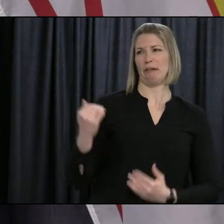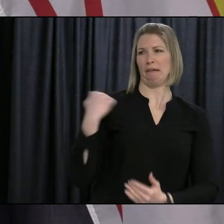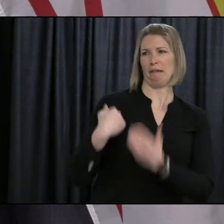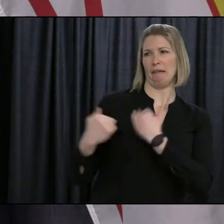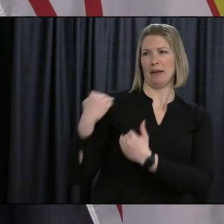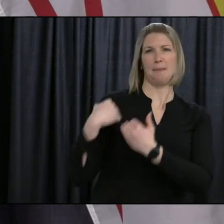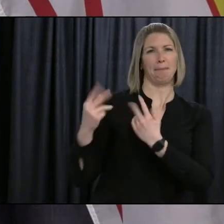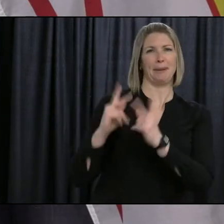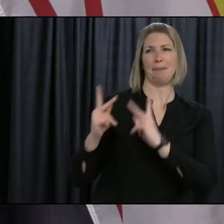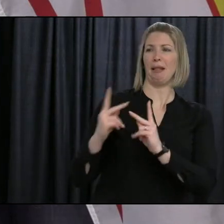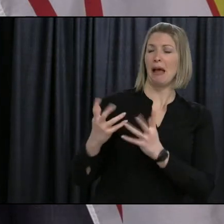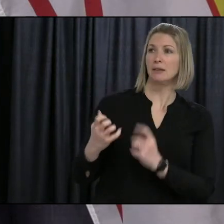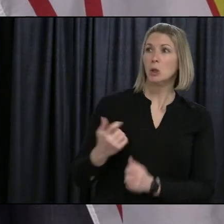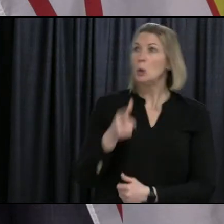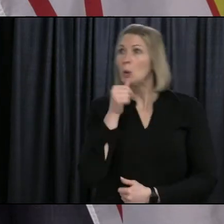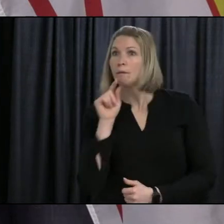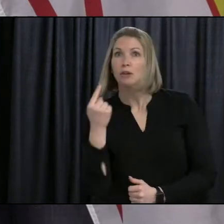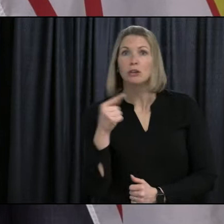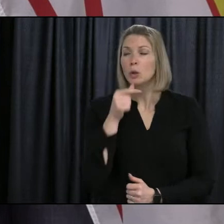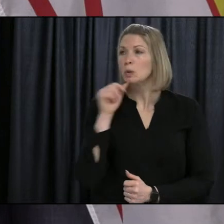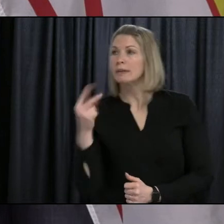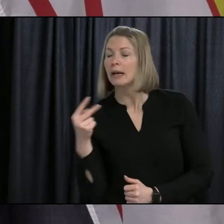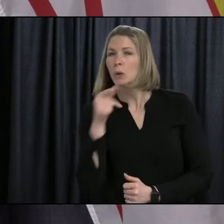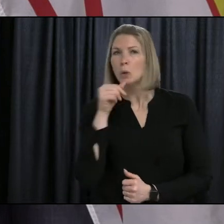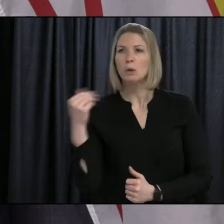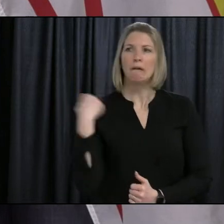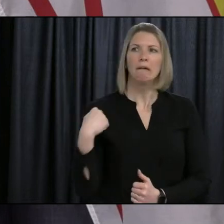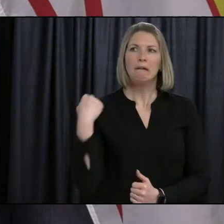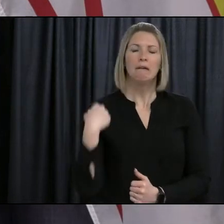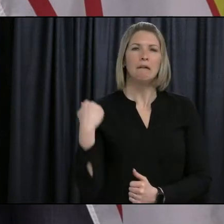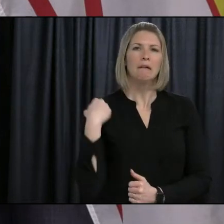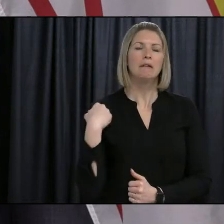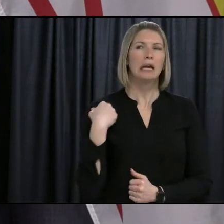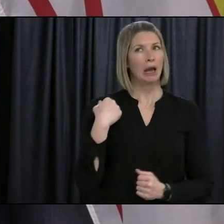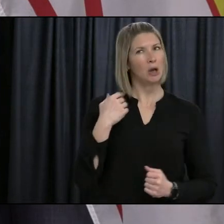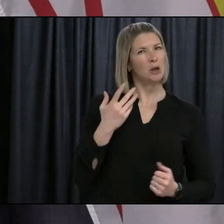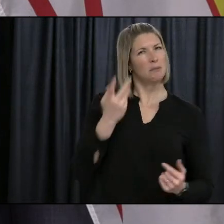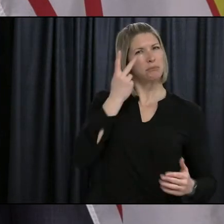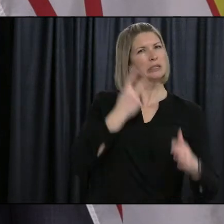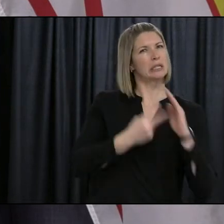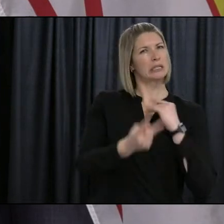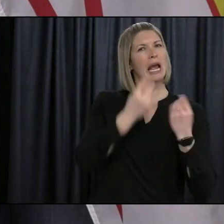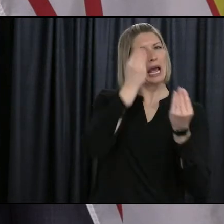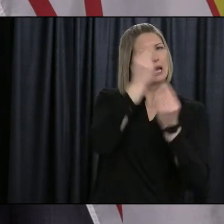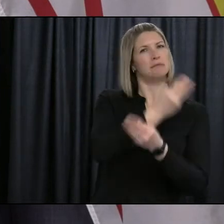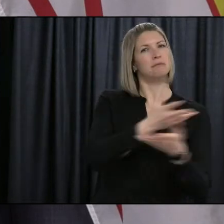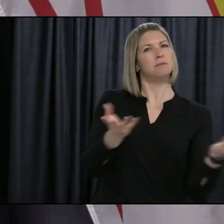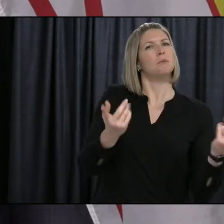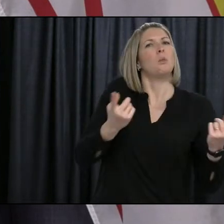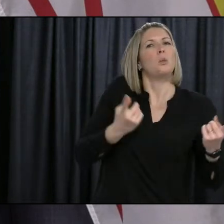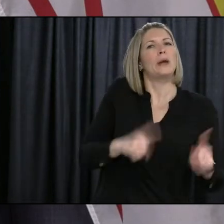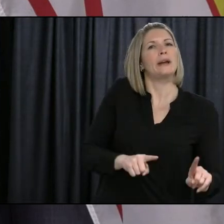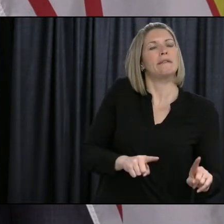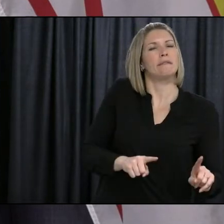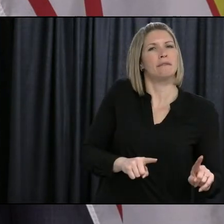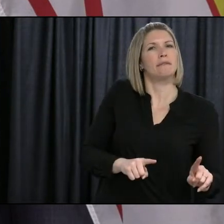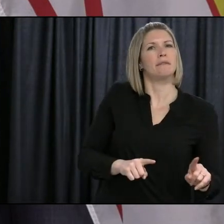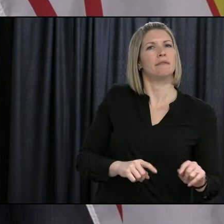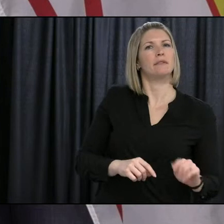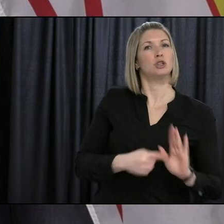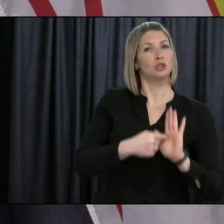who's next, and who's going to get it first. So can you give the public an idea when they might know who is on and the priority list and where they